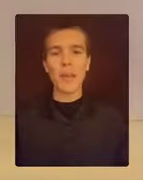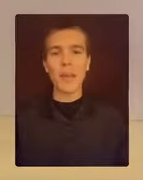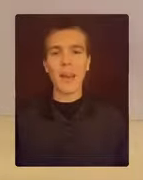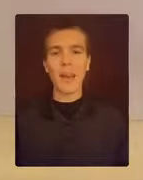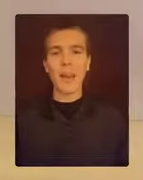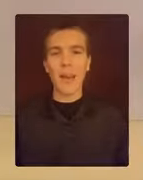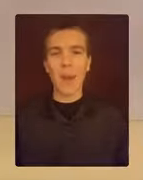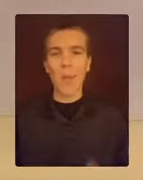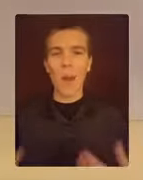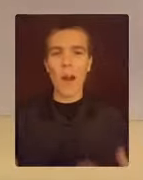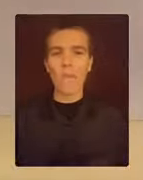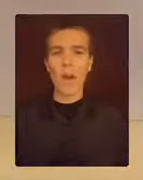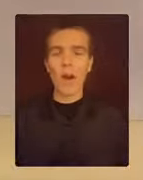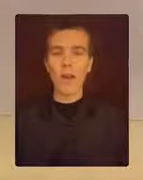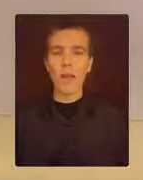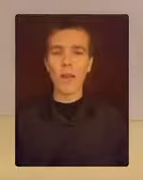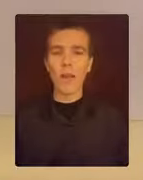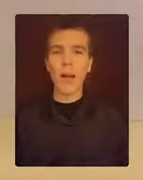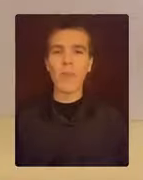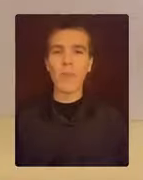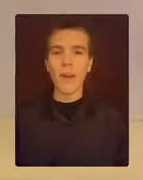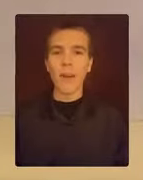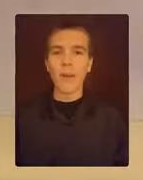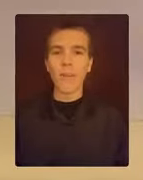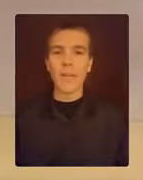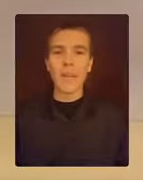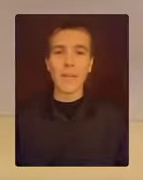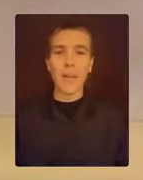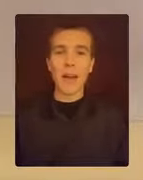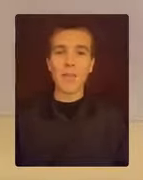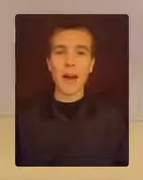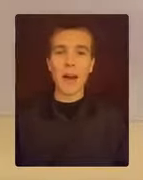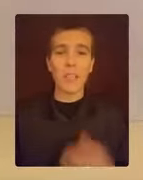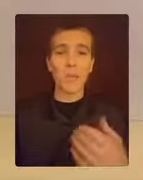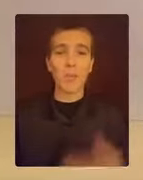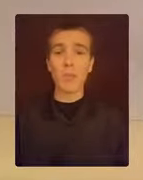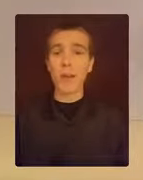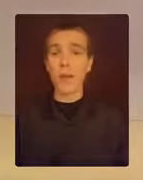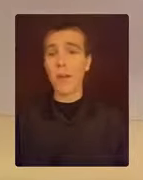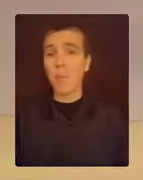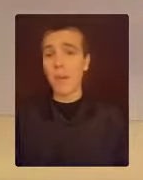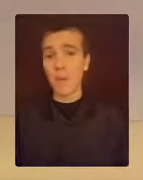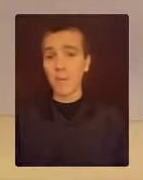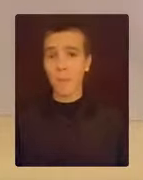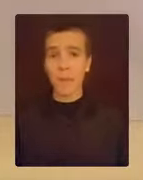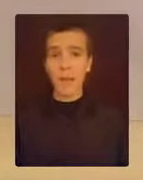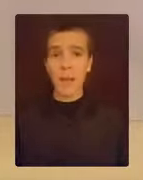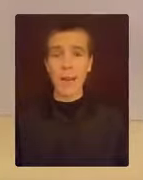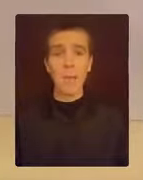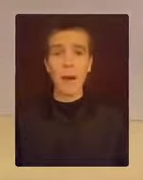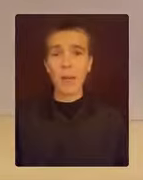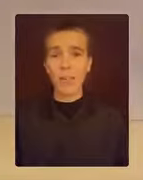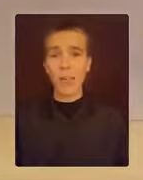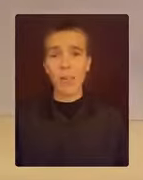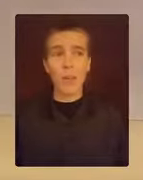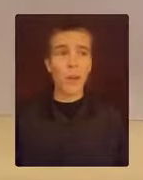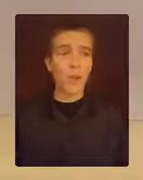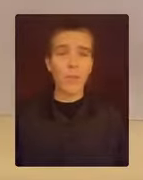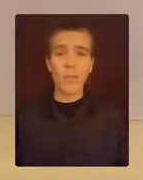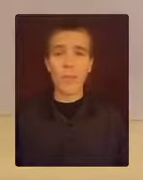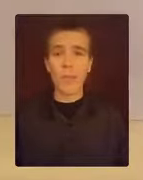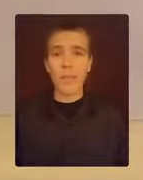doing and where I've gone in life. He I mean I've my, I spoke to my grandmother. And I apologized